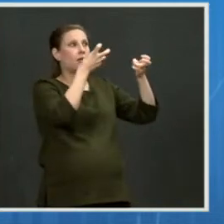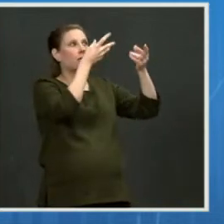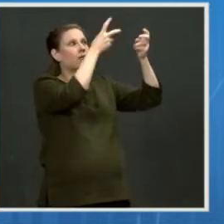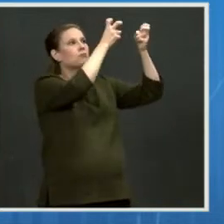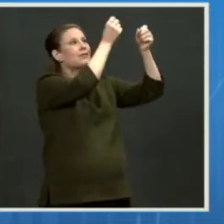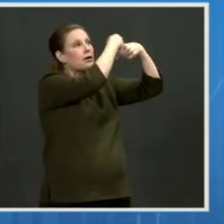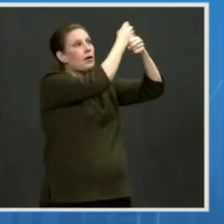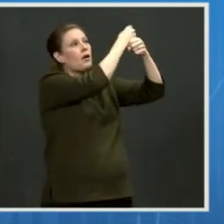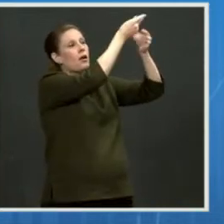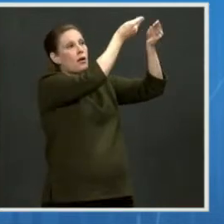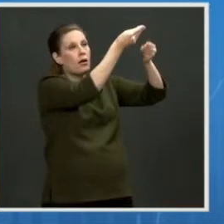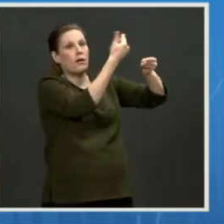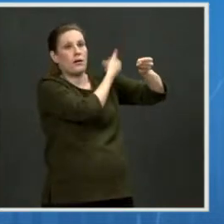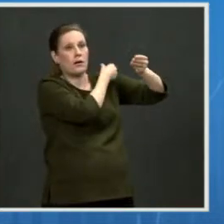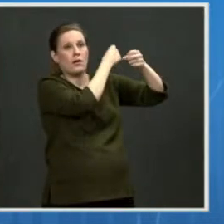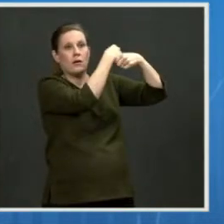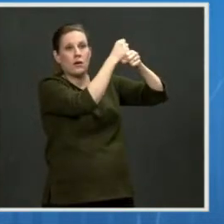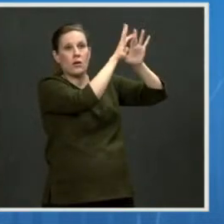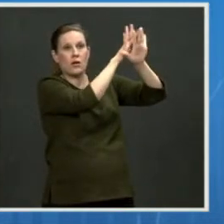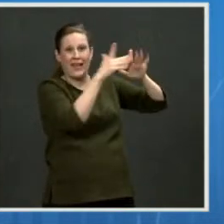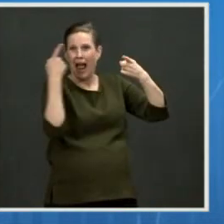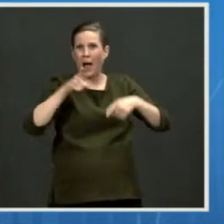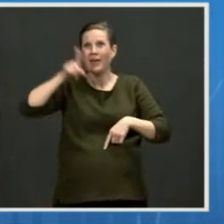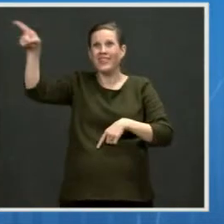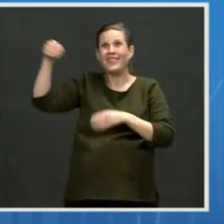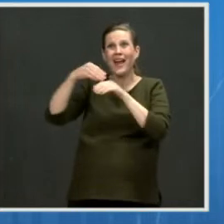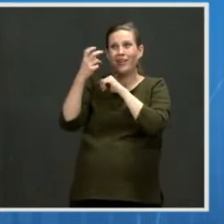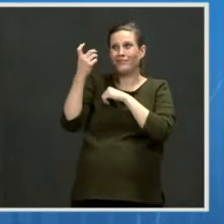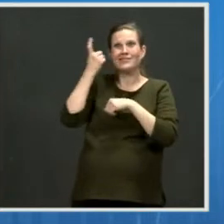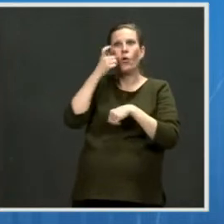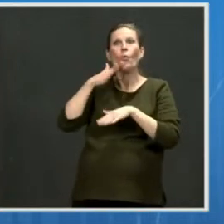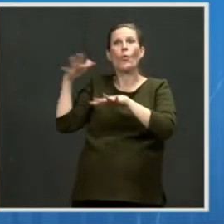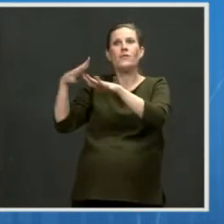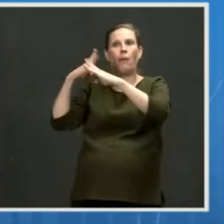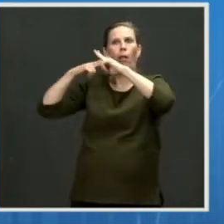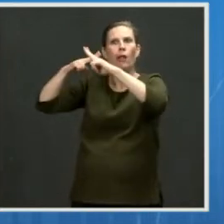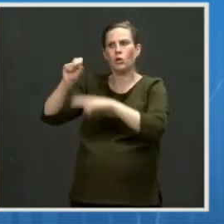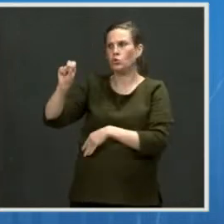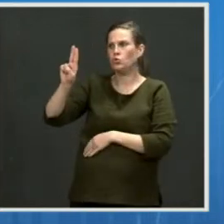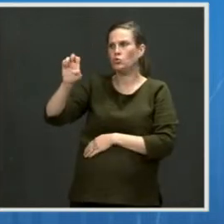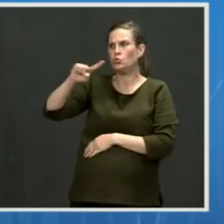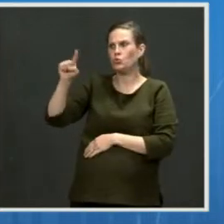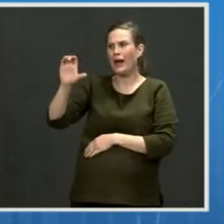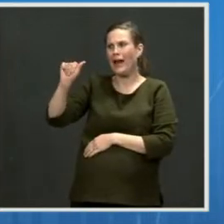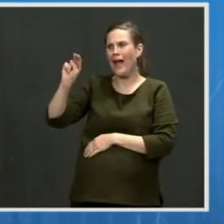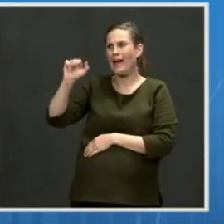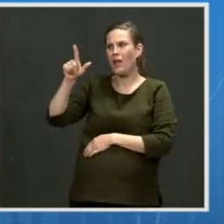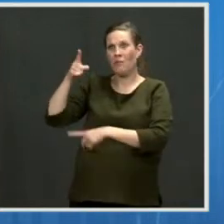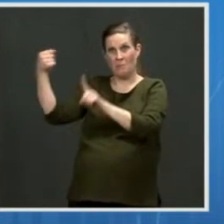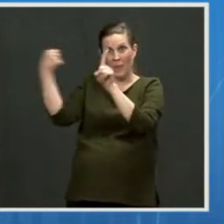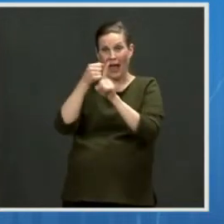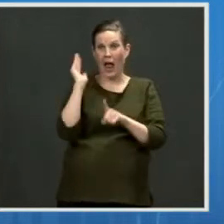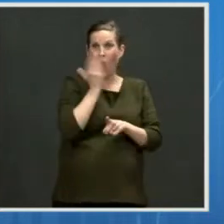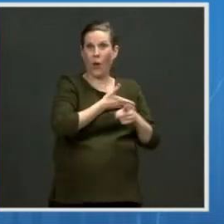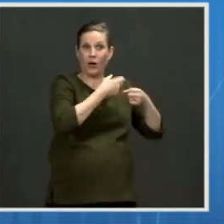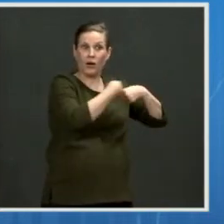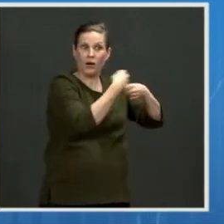Okay. The first question on schools and testing, Dr. Walensky, do you want to provide some input into